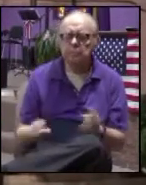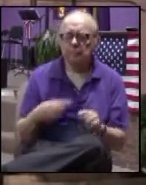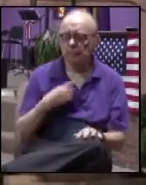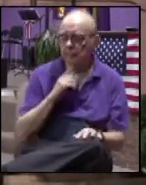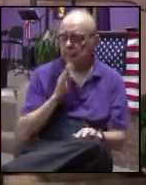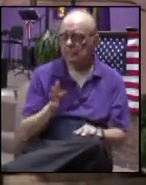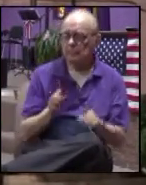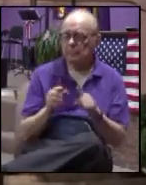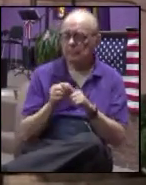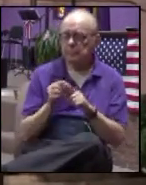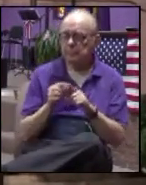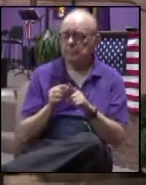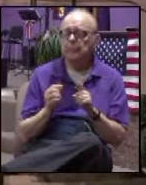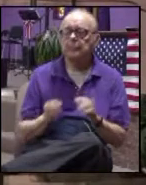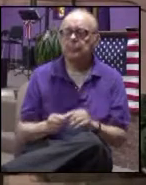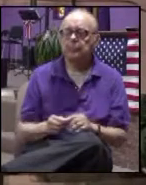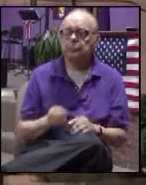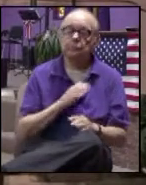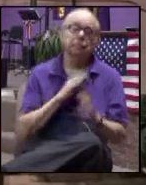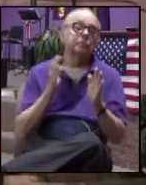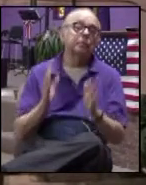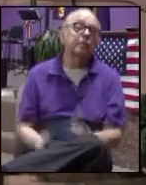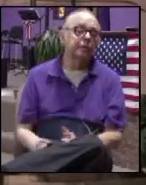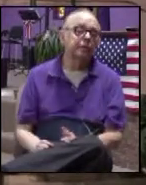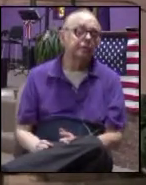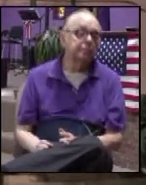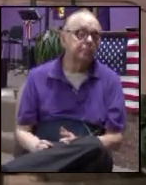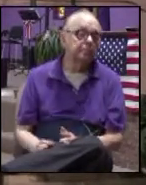say the word Christian?